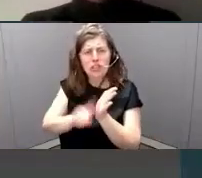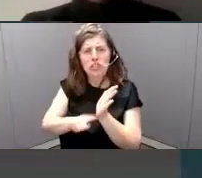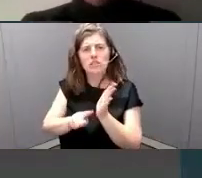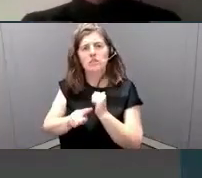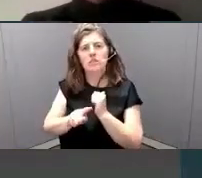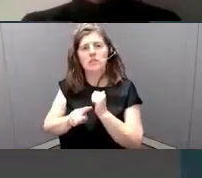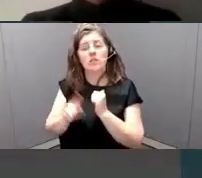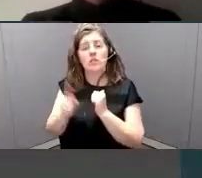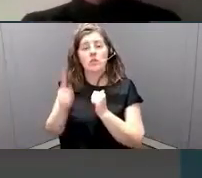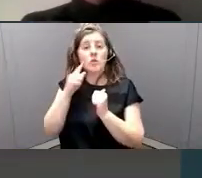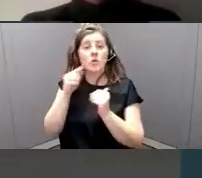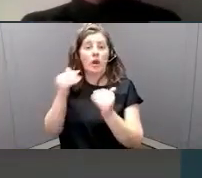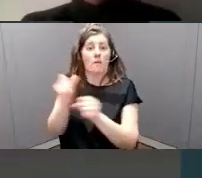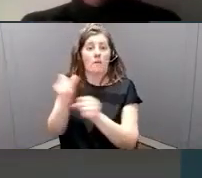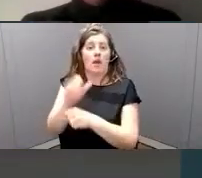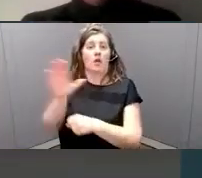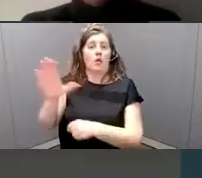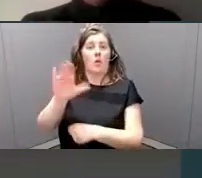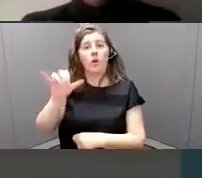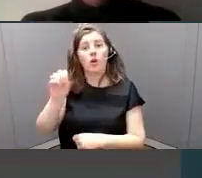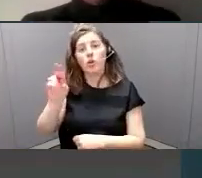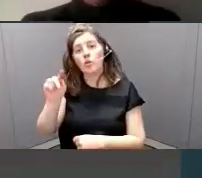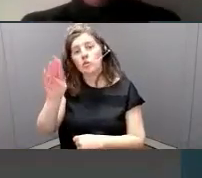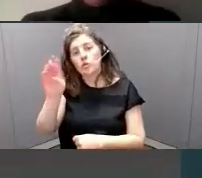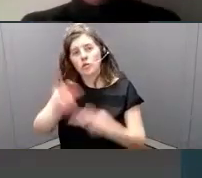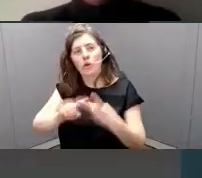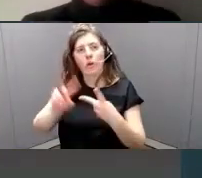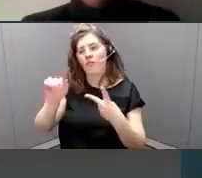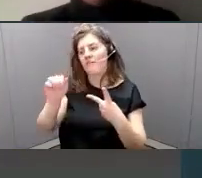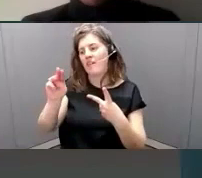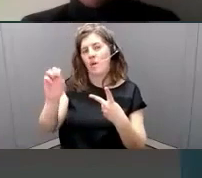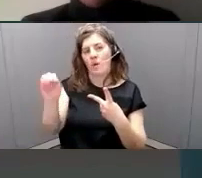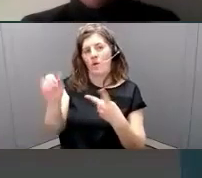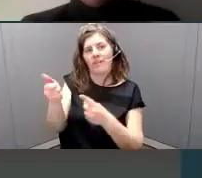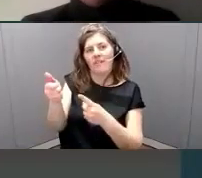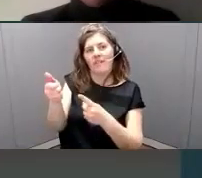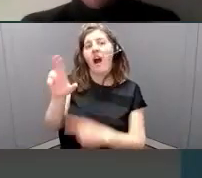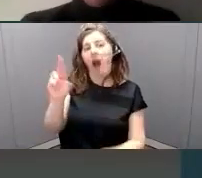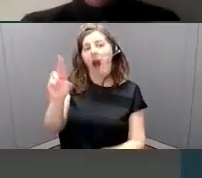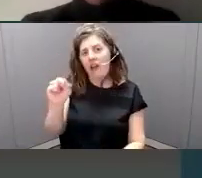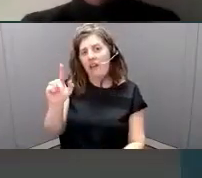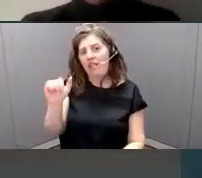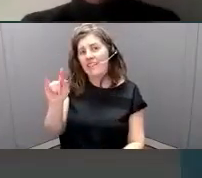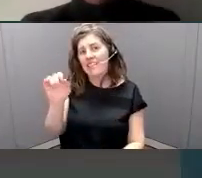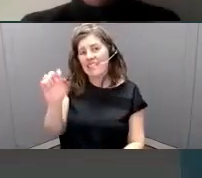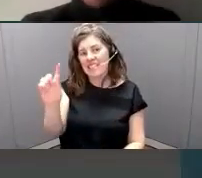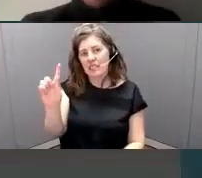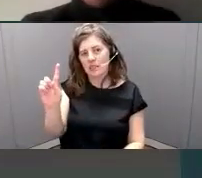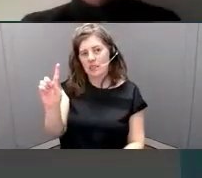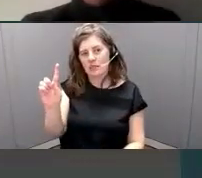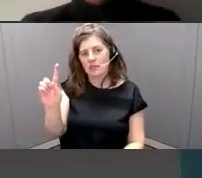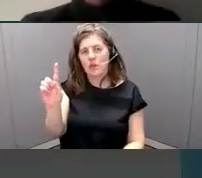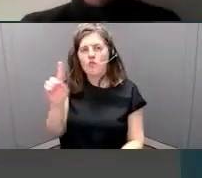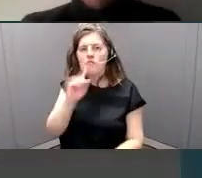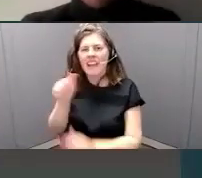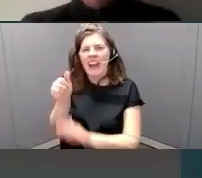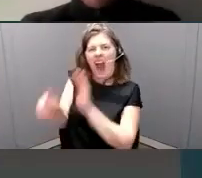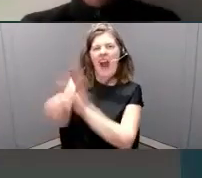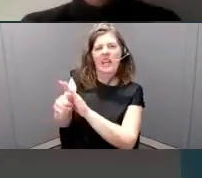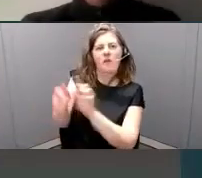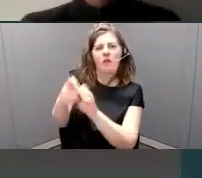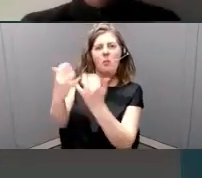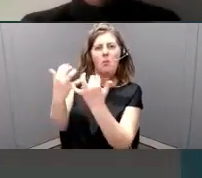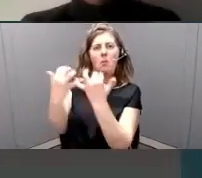you can make your YouTube or Vimeo videos unlisted, effectively hiding them from the